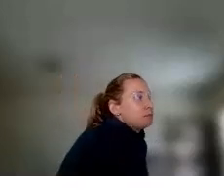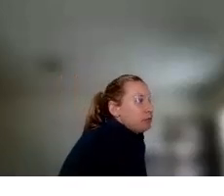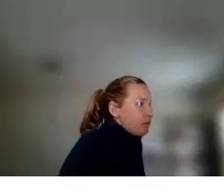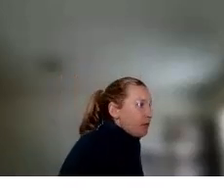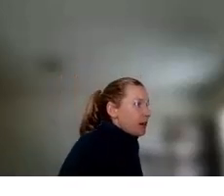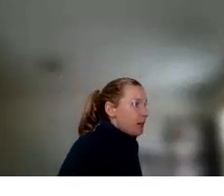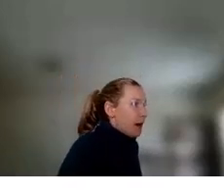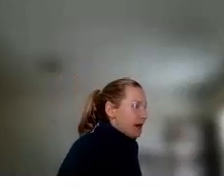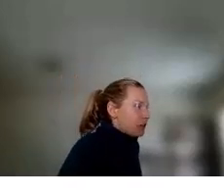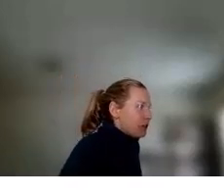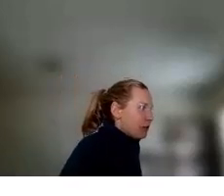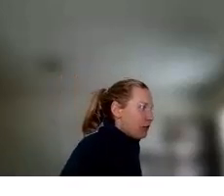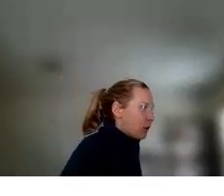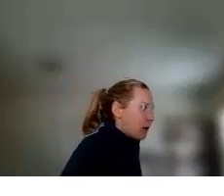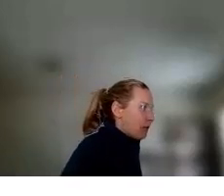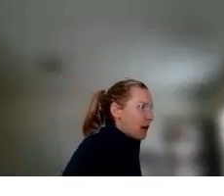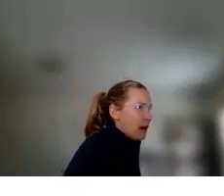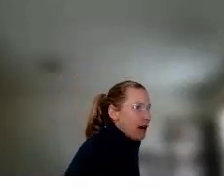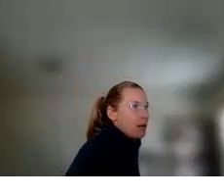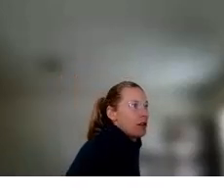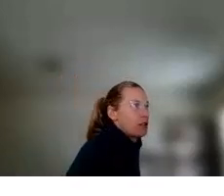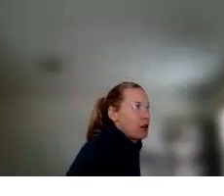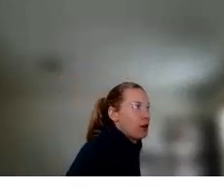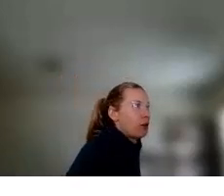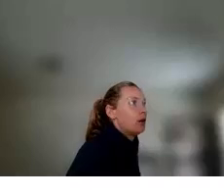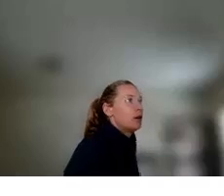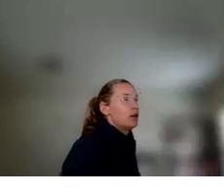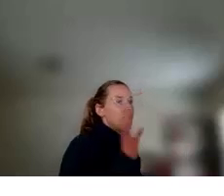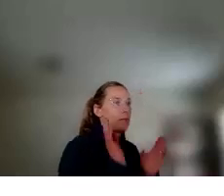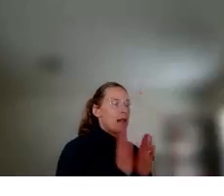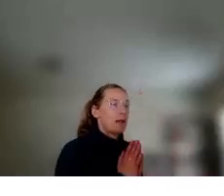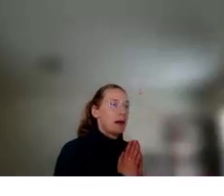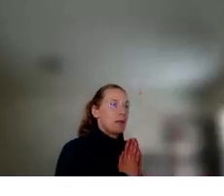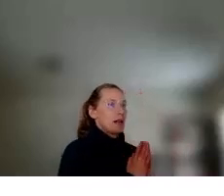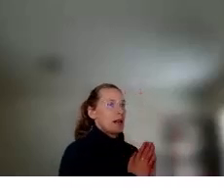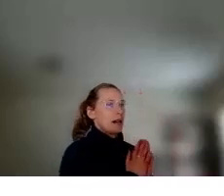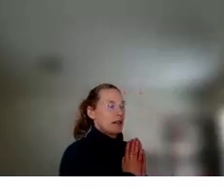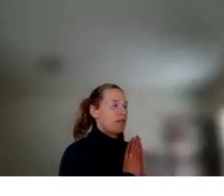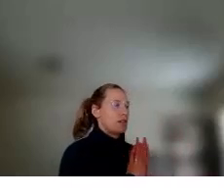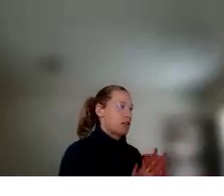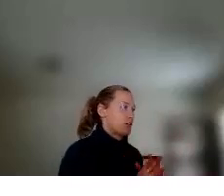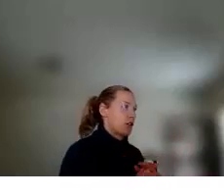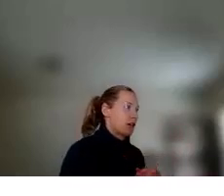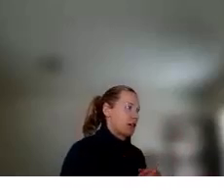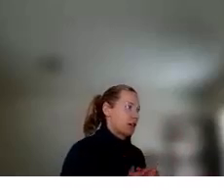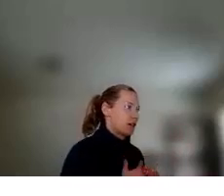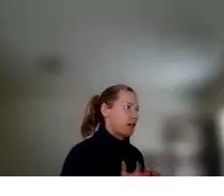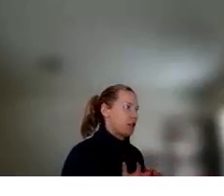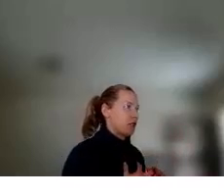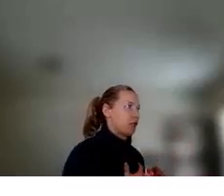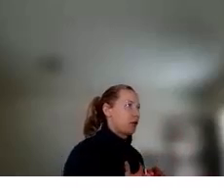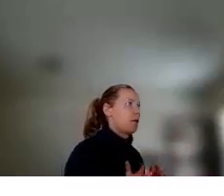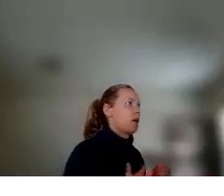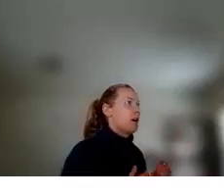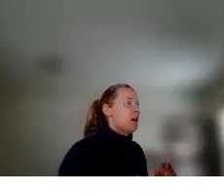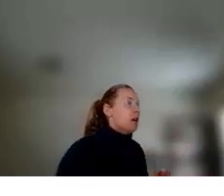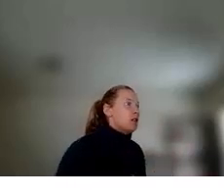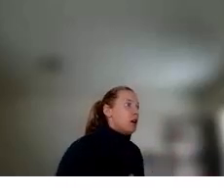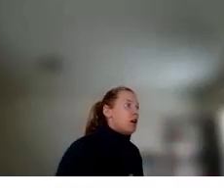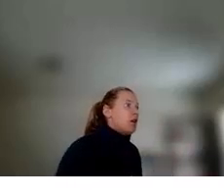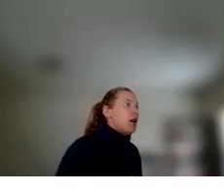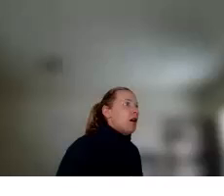Okay, back to the form. So the PMIP and the physician attestation